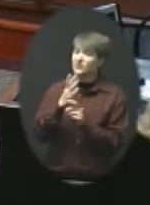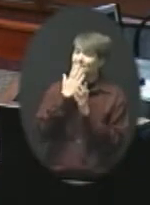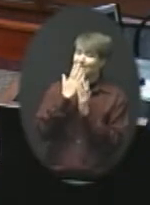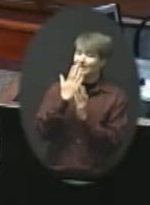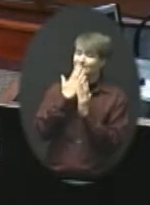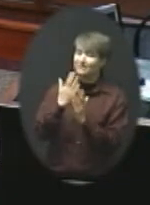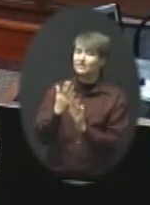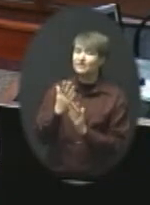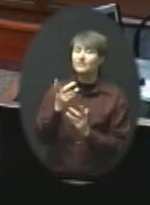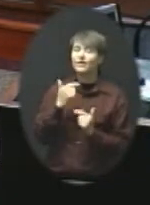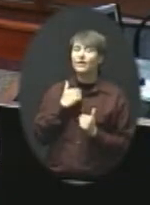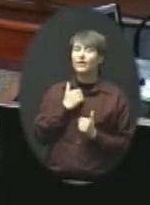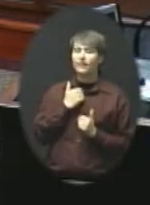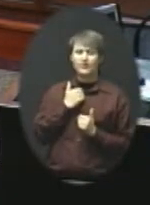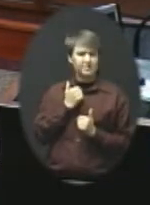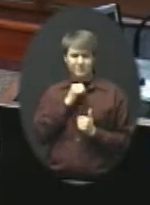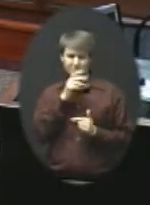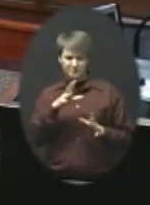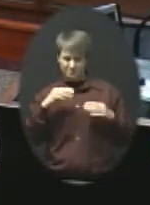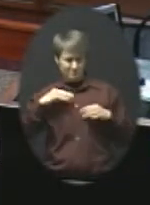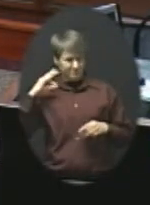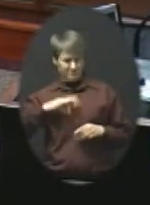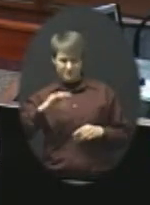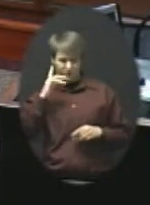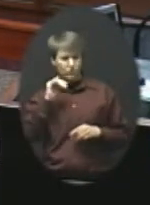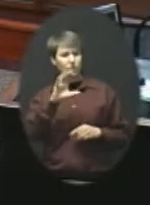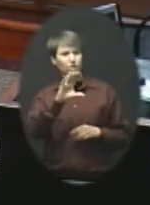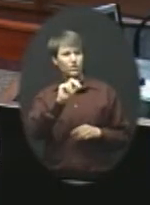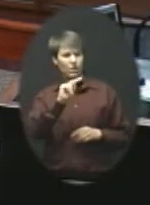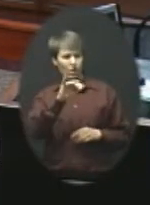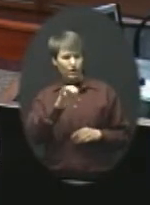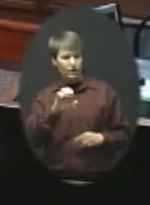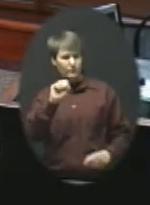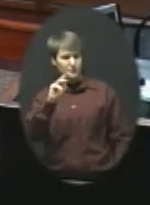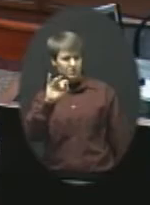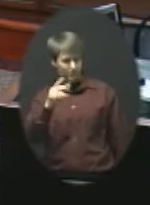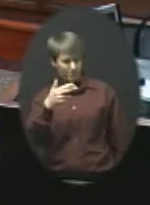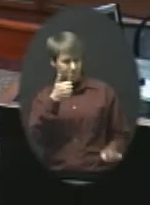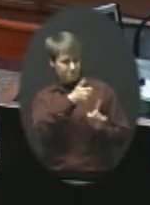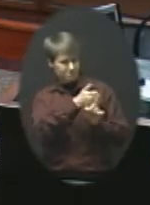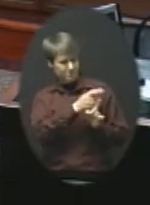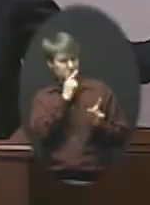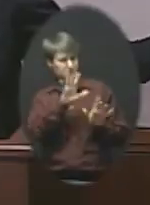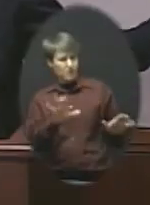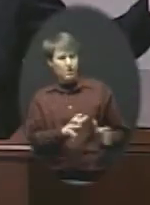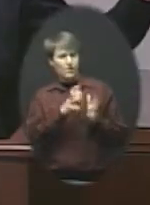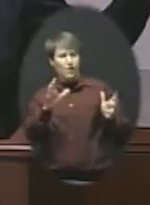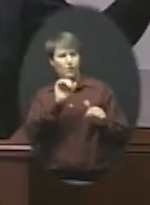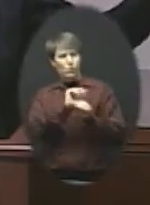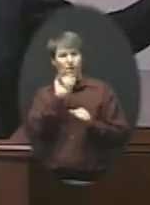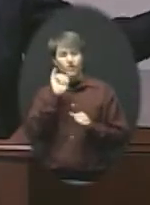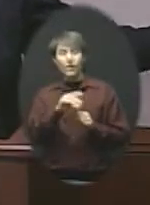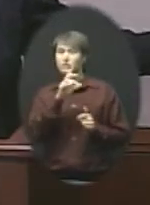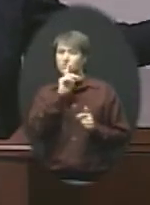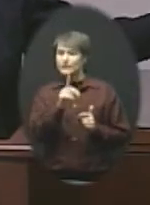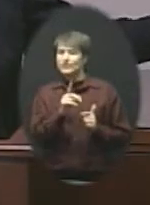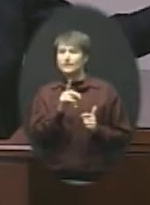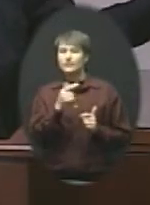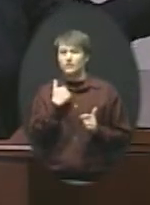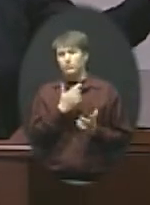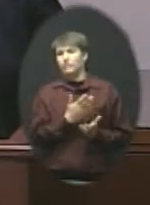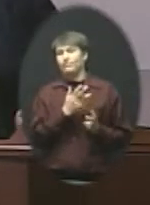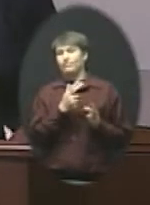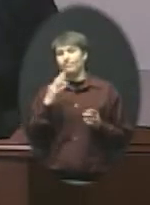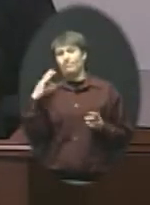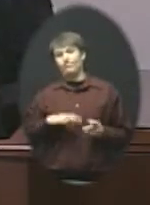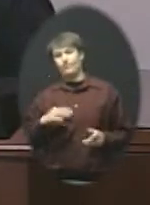you. I am not going to take credit for that. Connie Smith has done a tremendous job on this technology plan. So really, we owe that